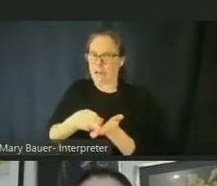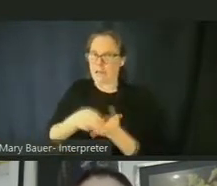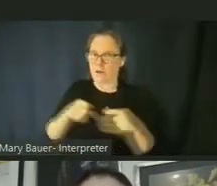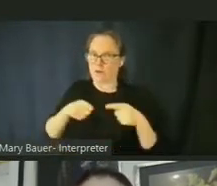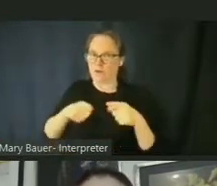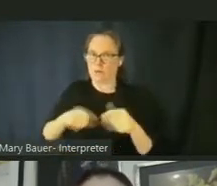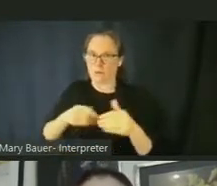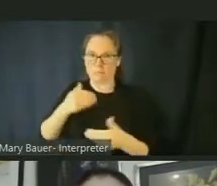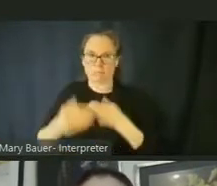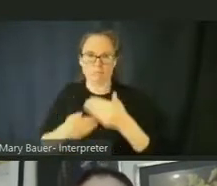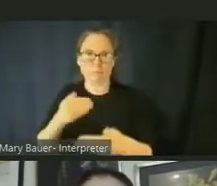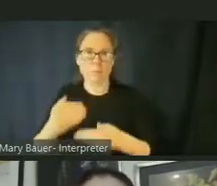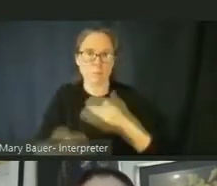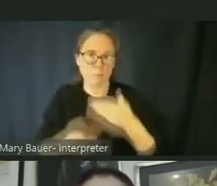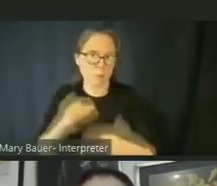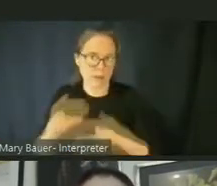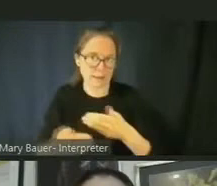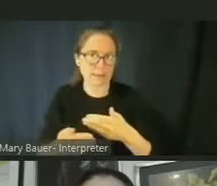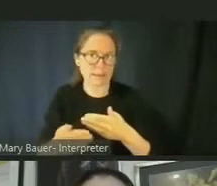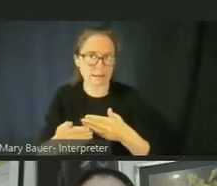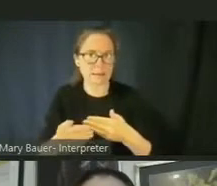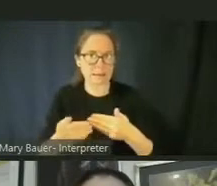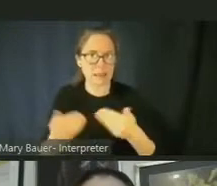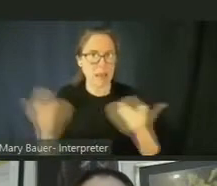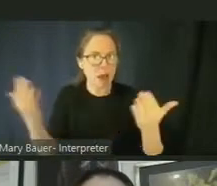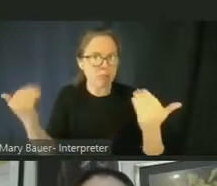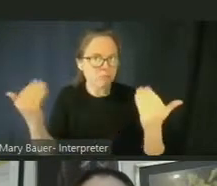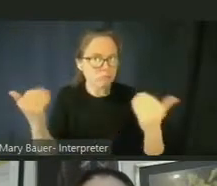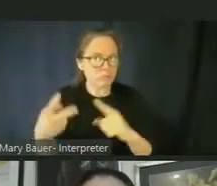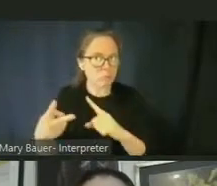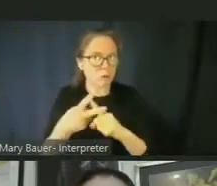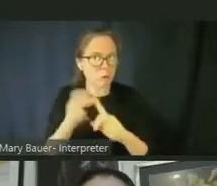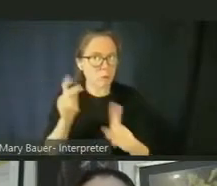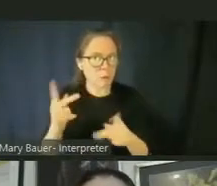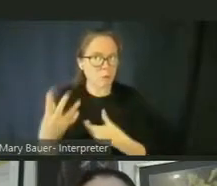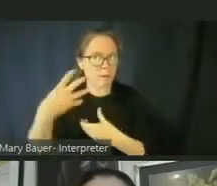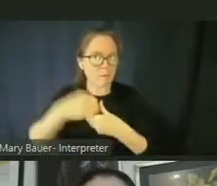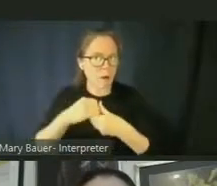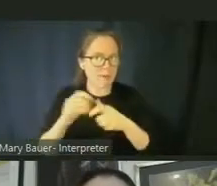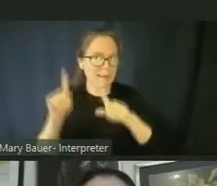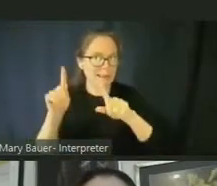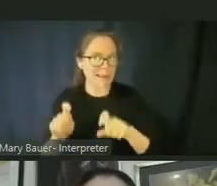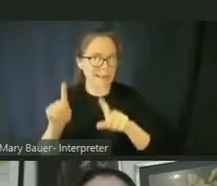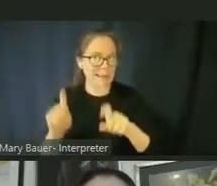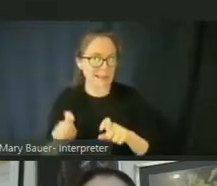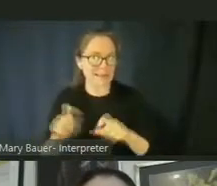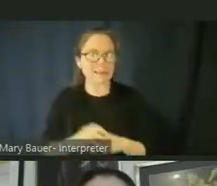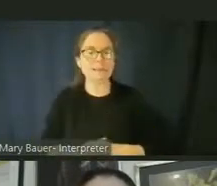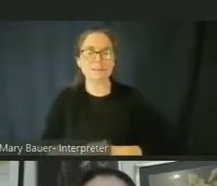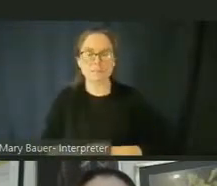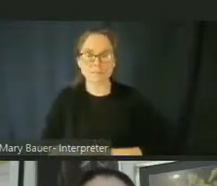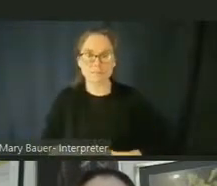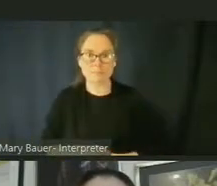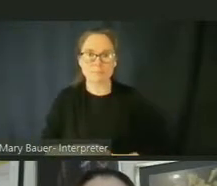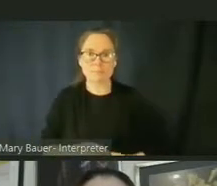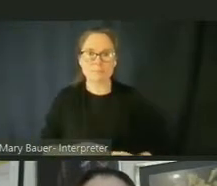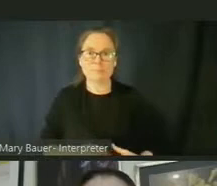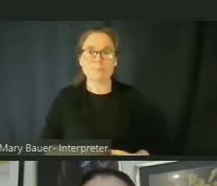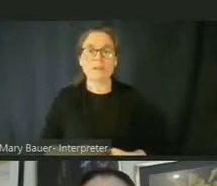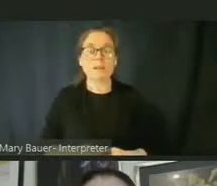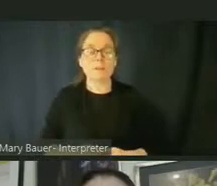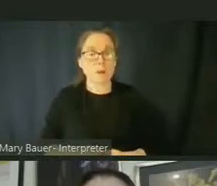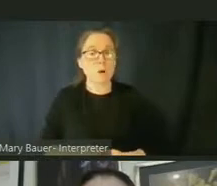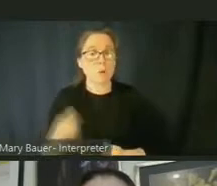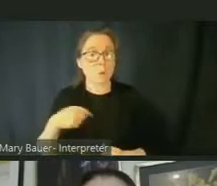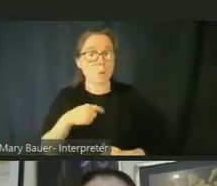they solicited participants for the trials. And one of the asks was that they attempt as best as